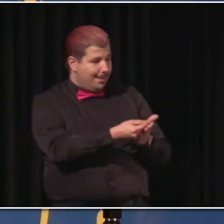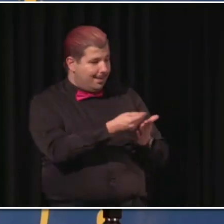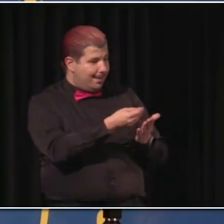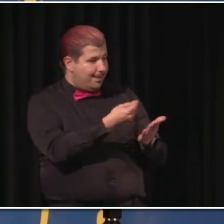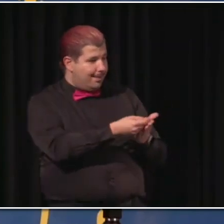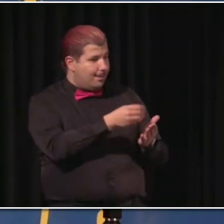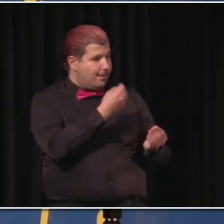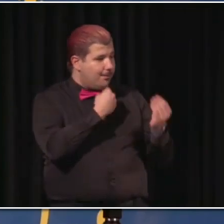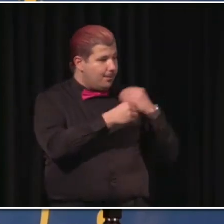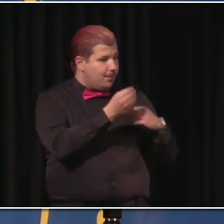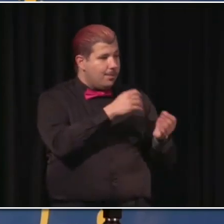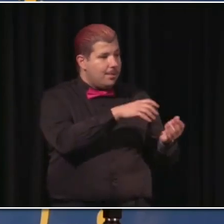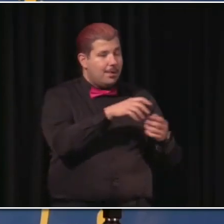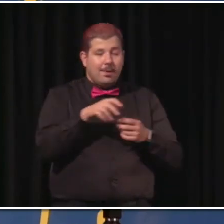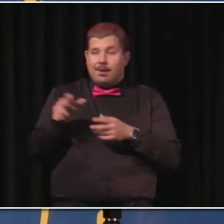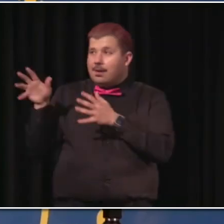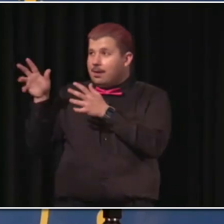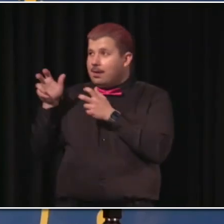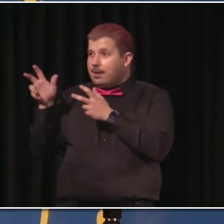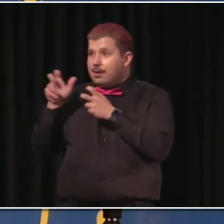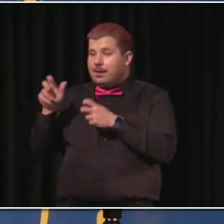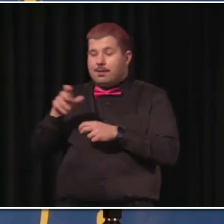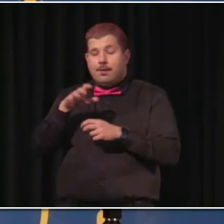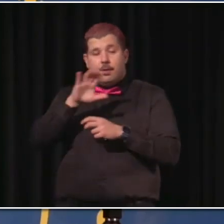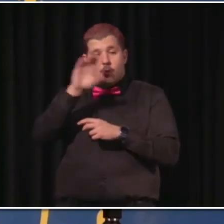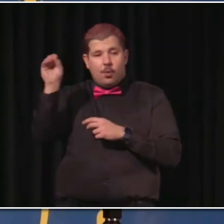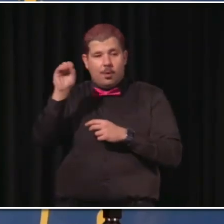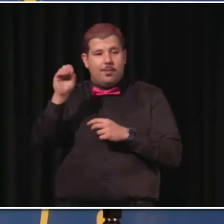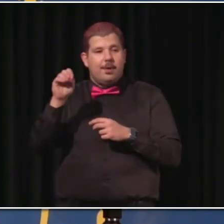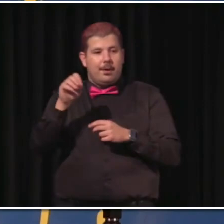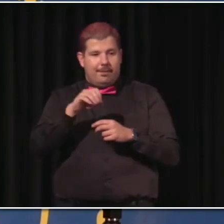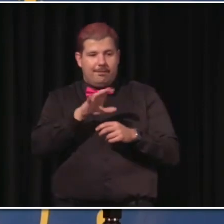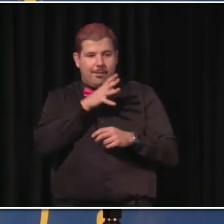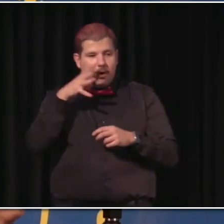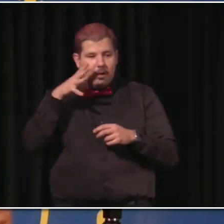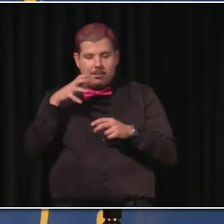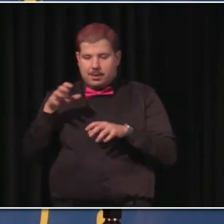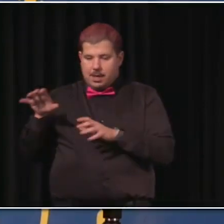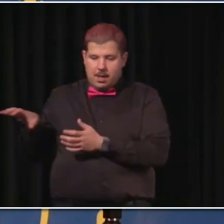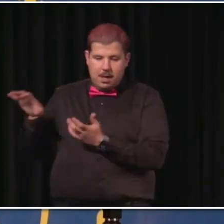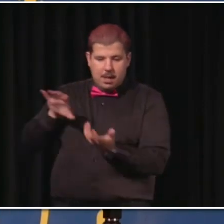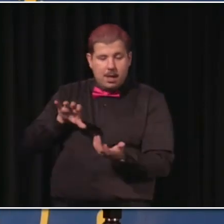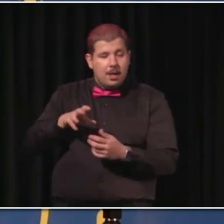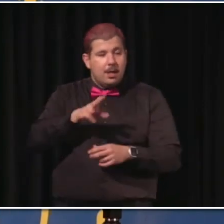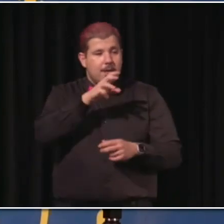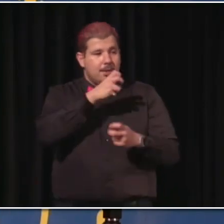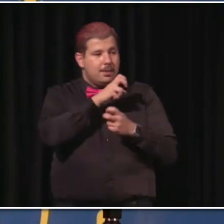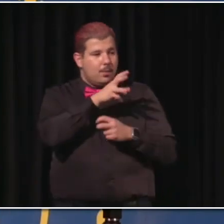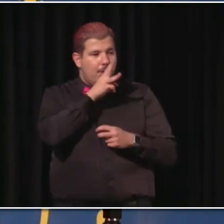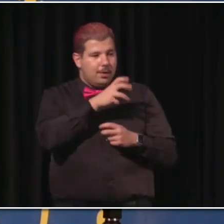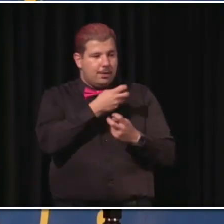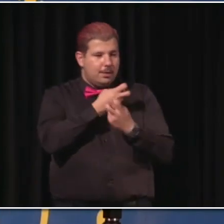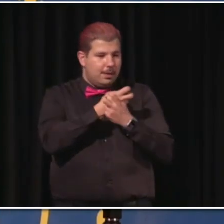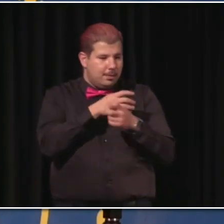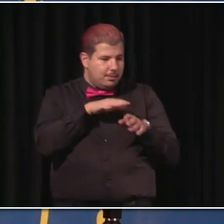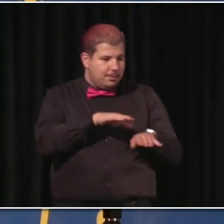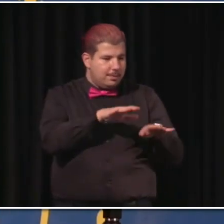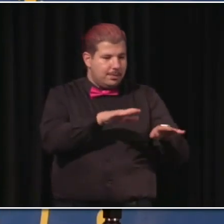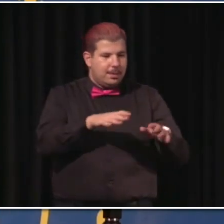corporate factory farms who dump pesticides in our rivers and degrade the health of our